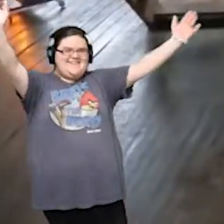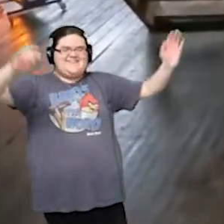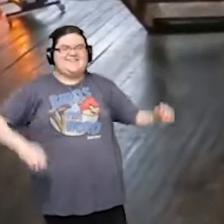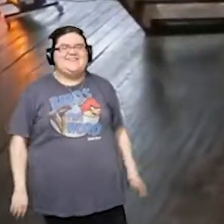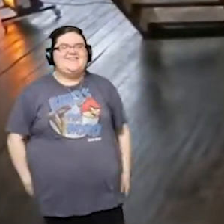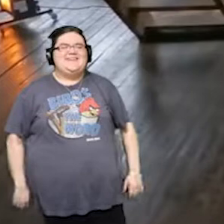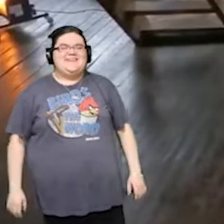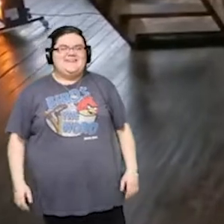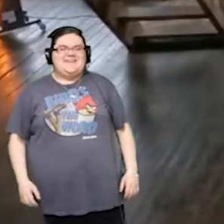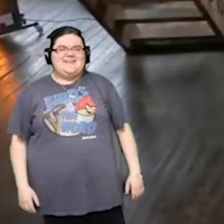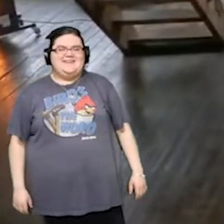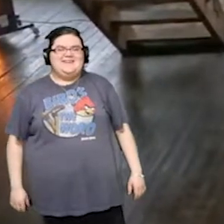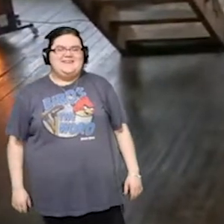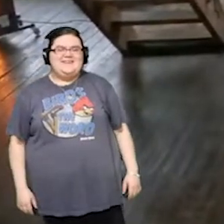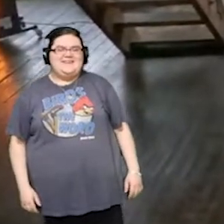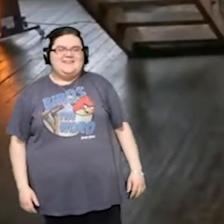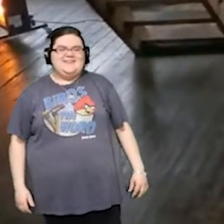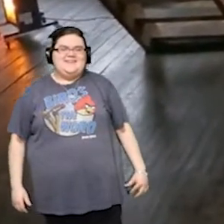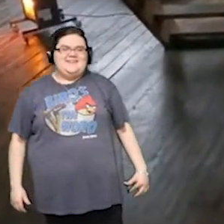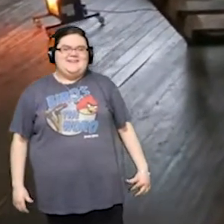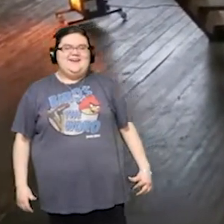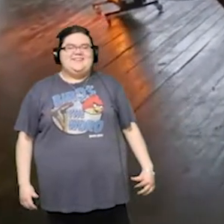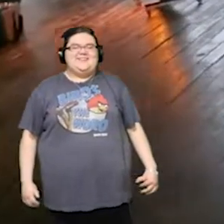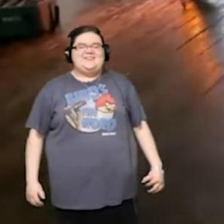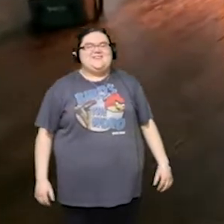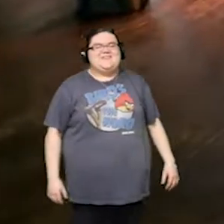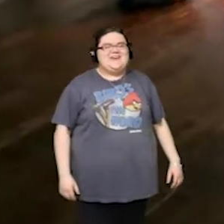You know why? Why? Because other YouTubers are coming.